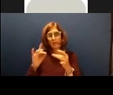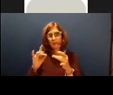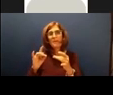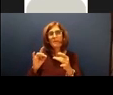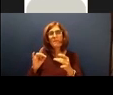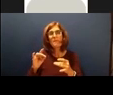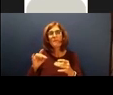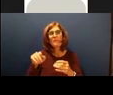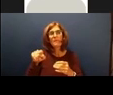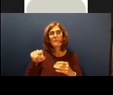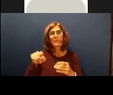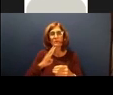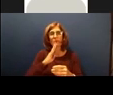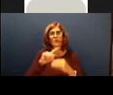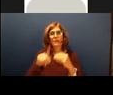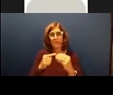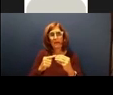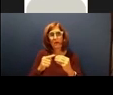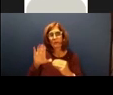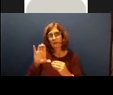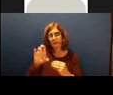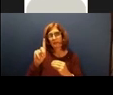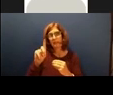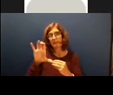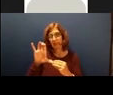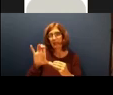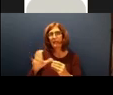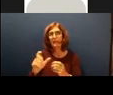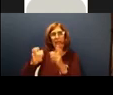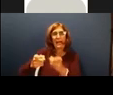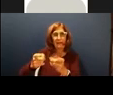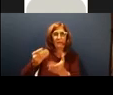regarding the Amani CDC and 5th and Dinwiddie projects.